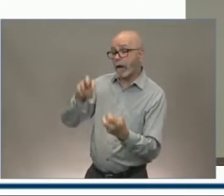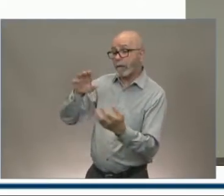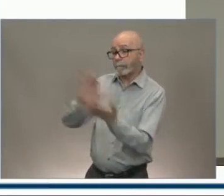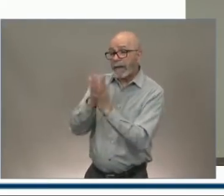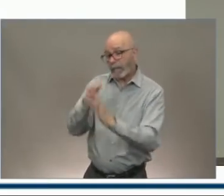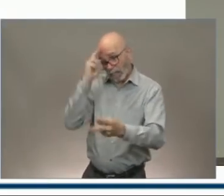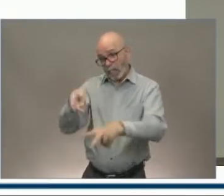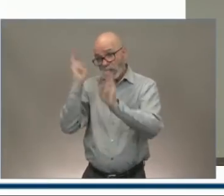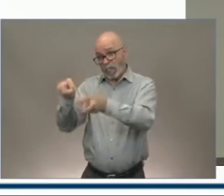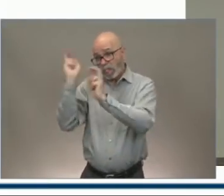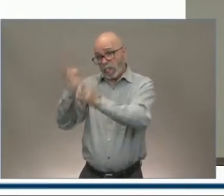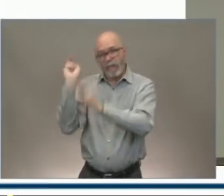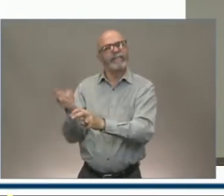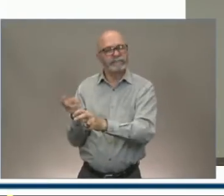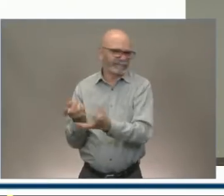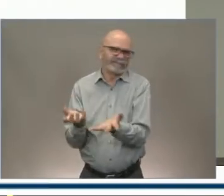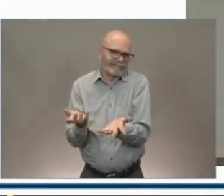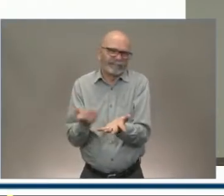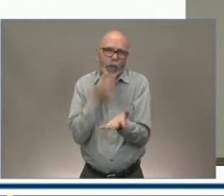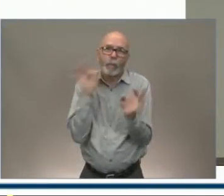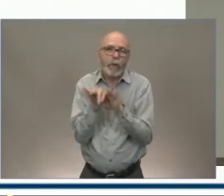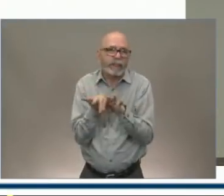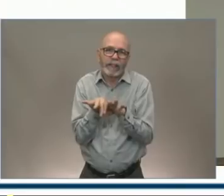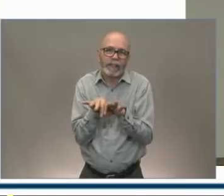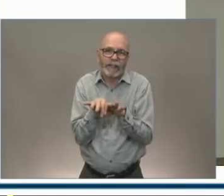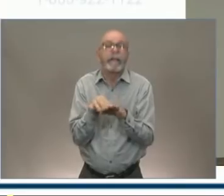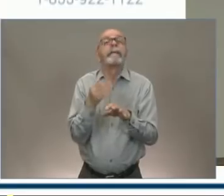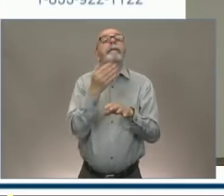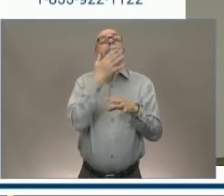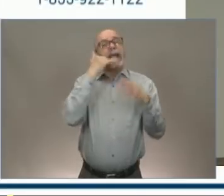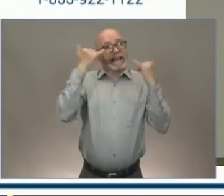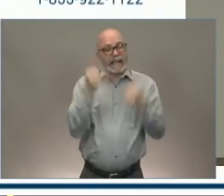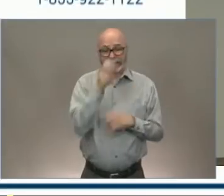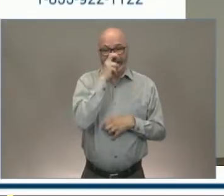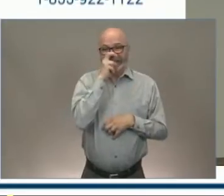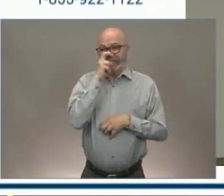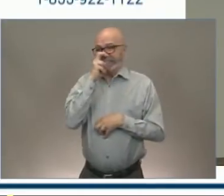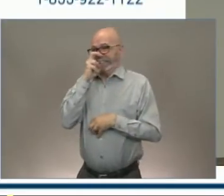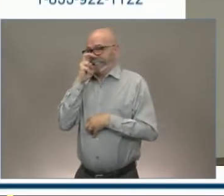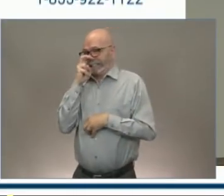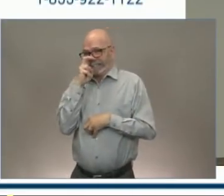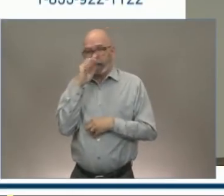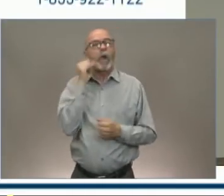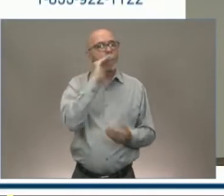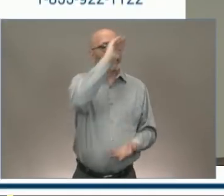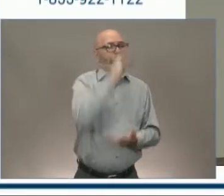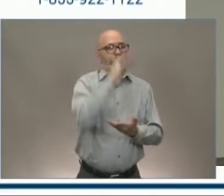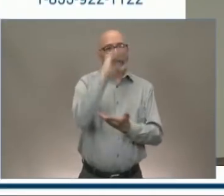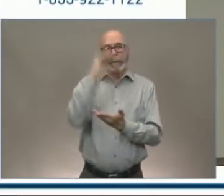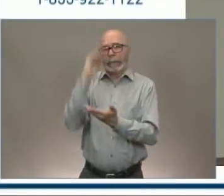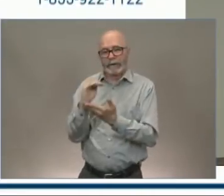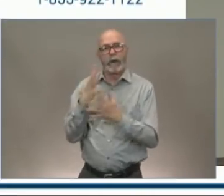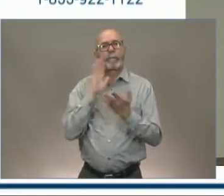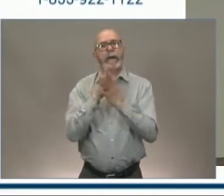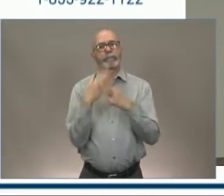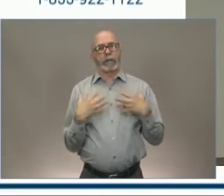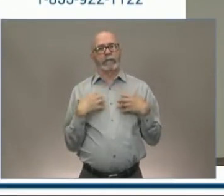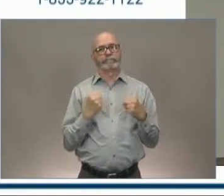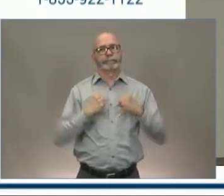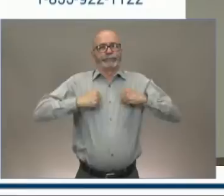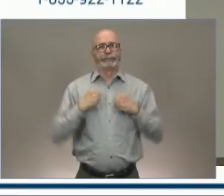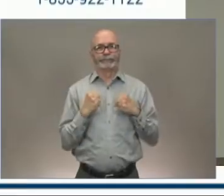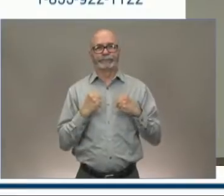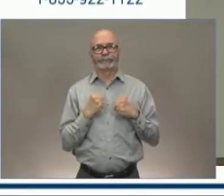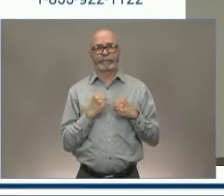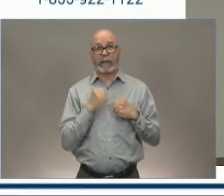for the earliest possible recovery. But please be reassured, we are watching closely and we will adjust our approach when we think it is safe.